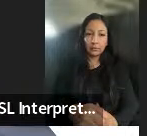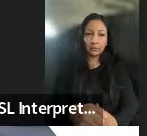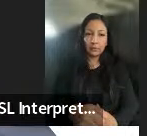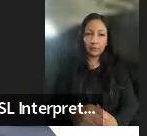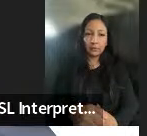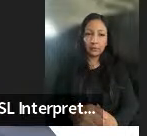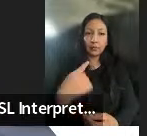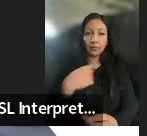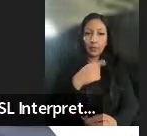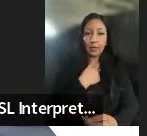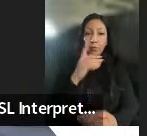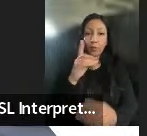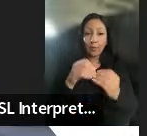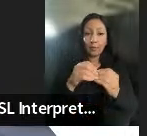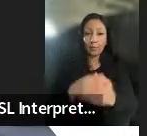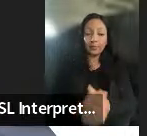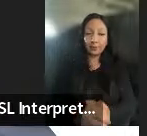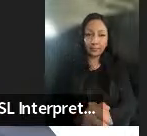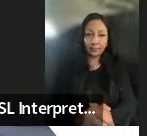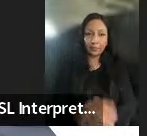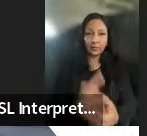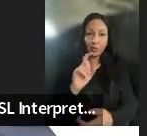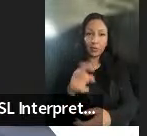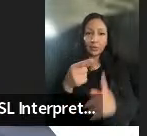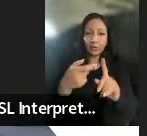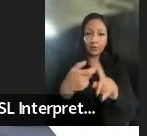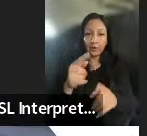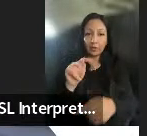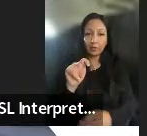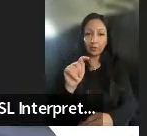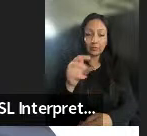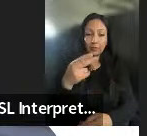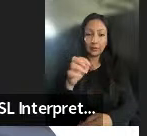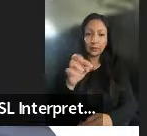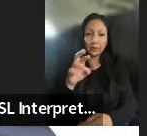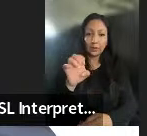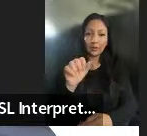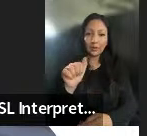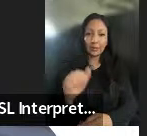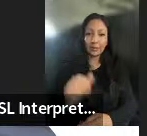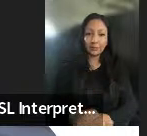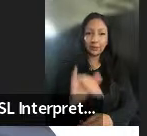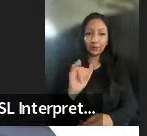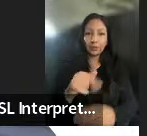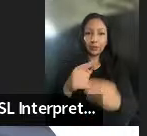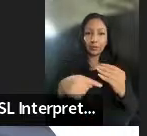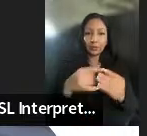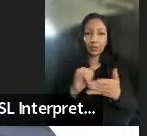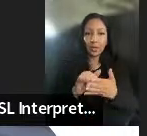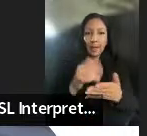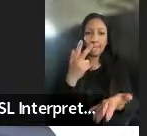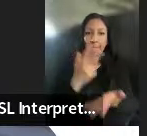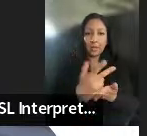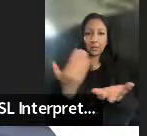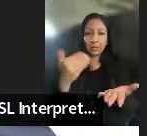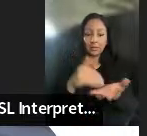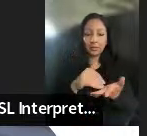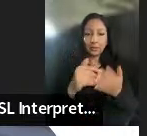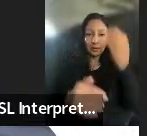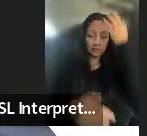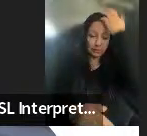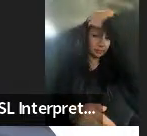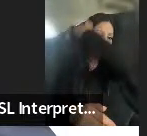We have one more question from Teresa. This is related to parking again. With the